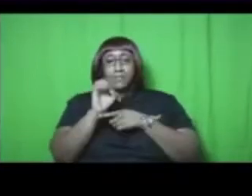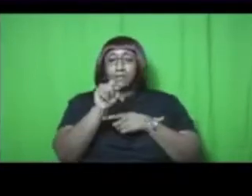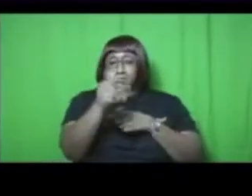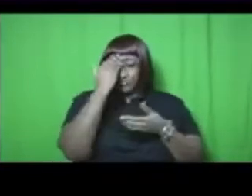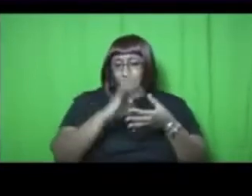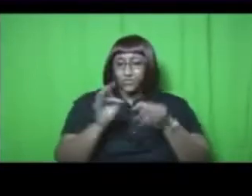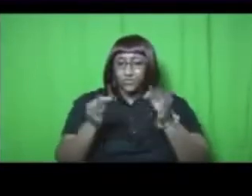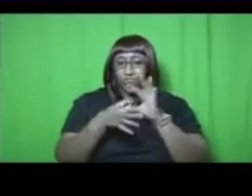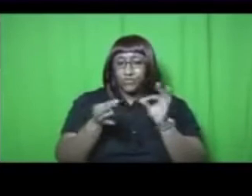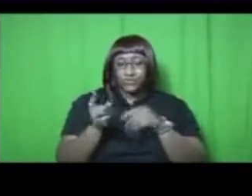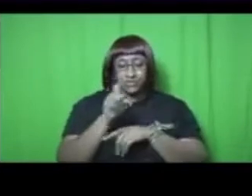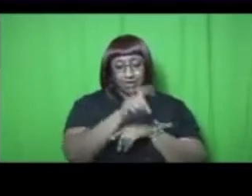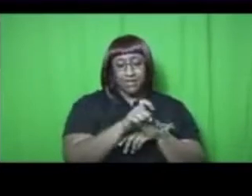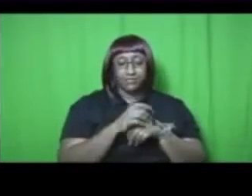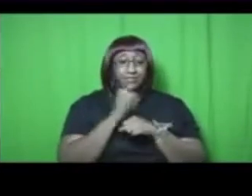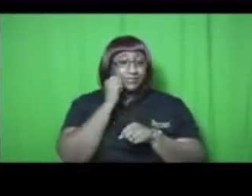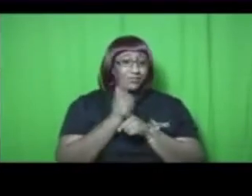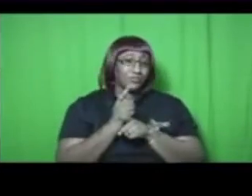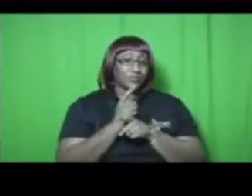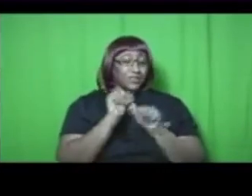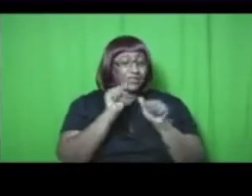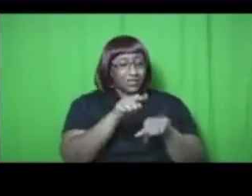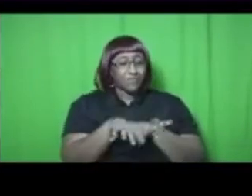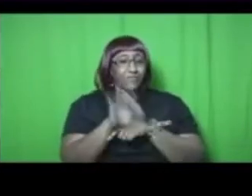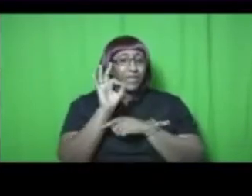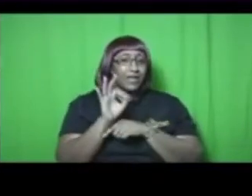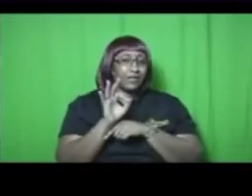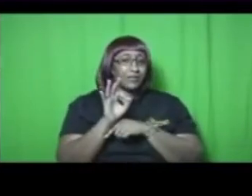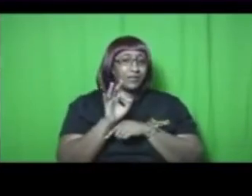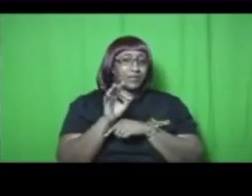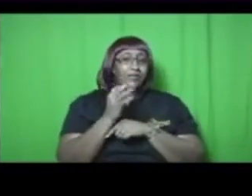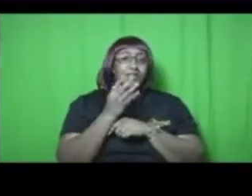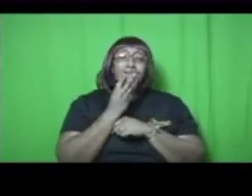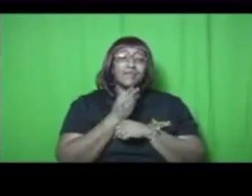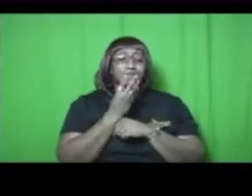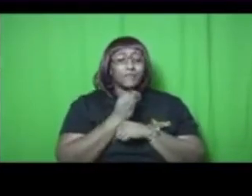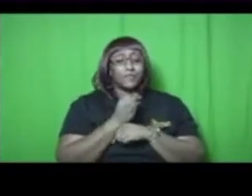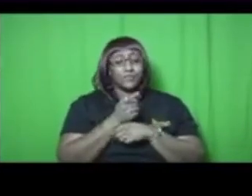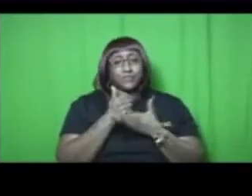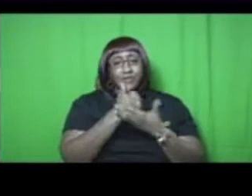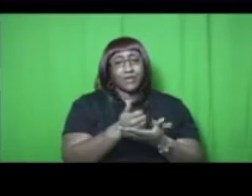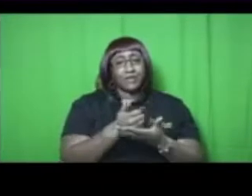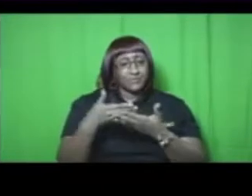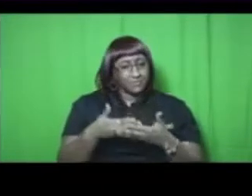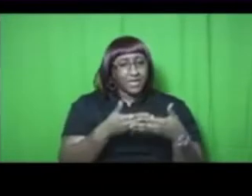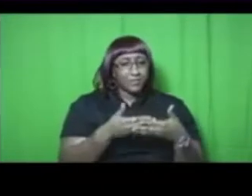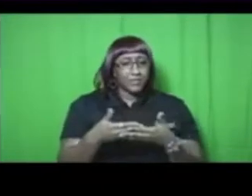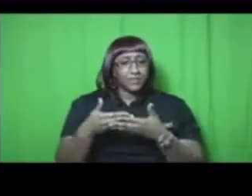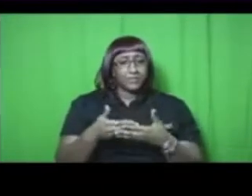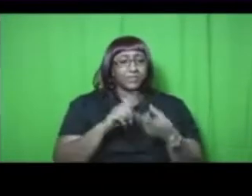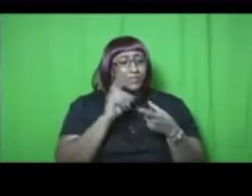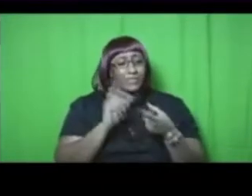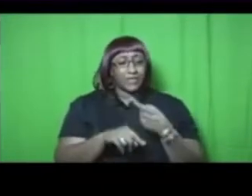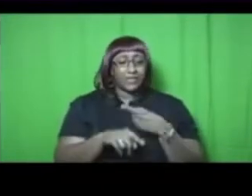story. She asked Moses' sister, can you find a Hebrew to nurse this Hebrew baby? And then she went and